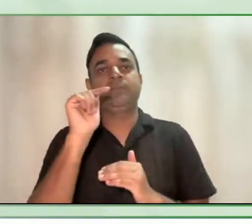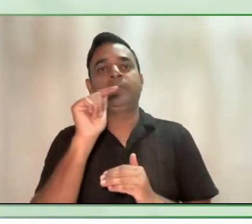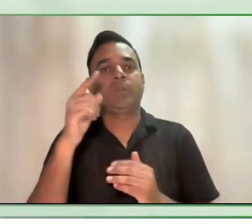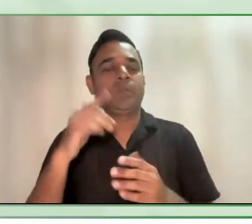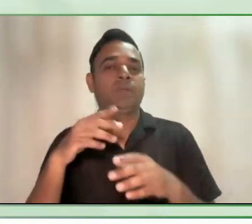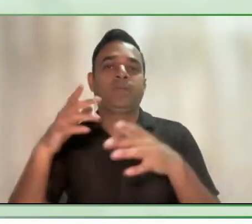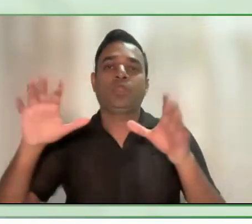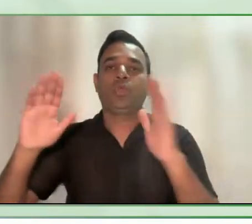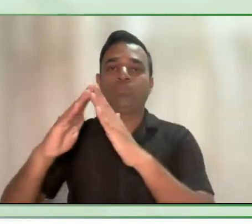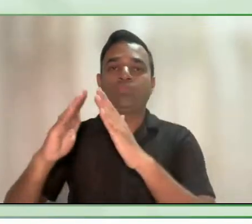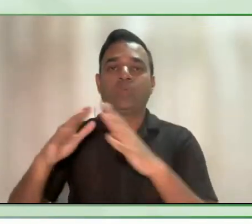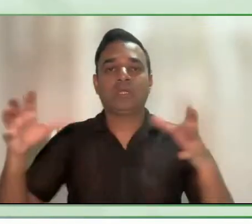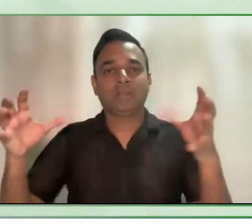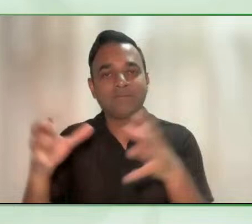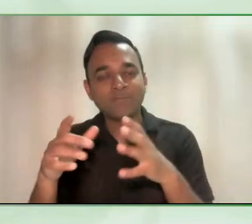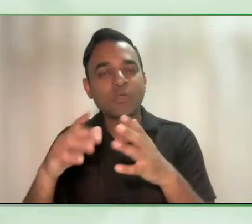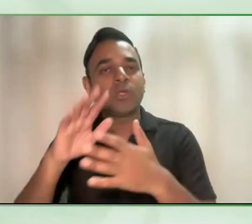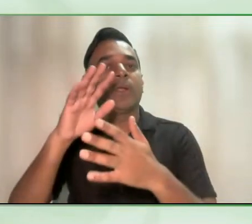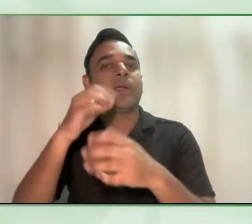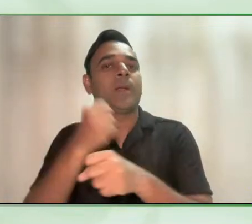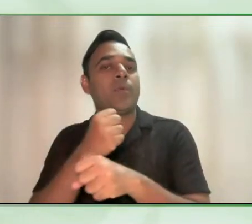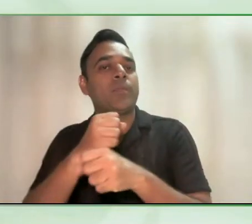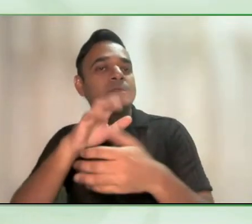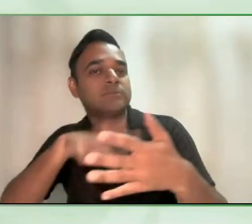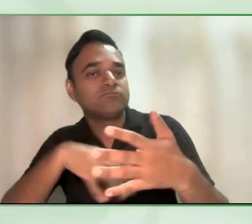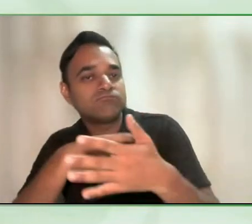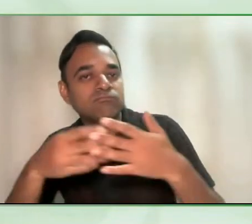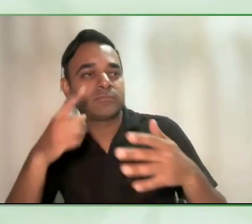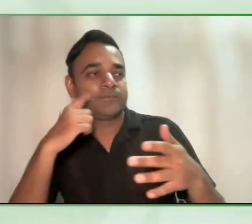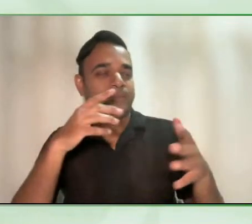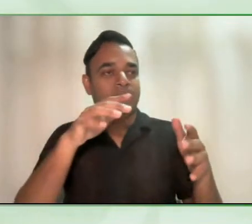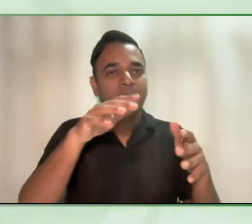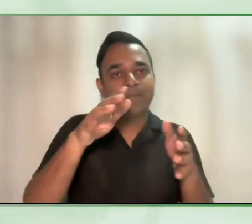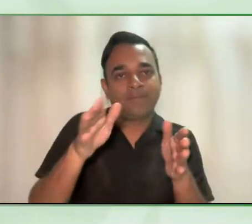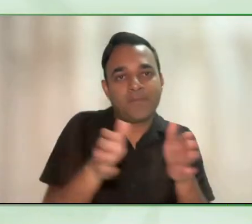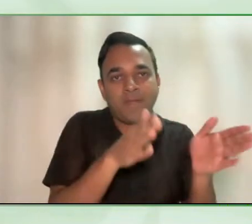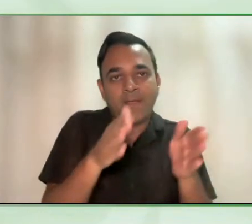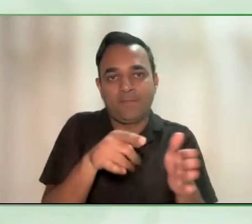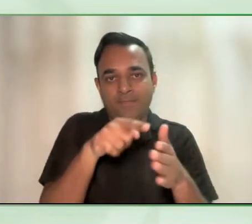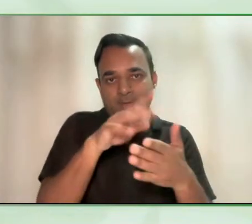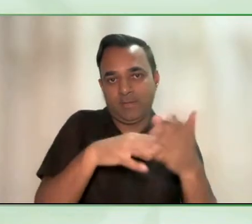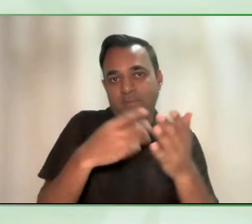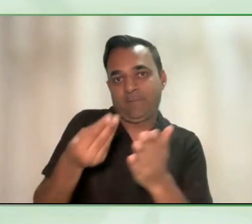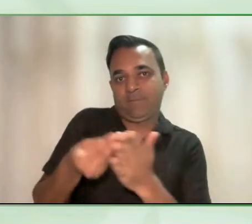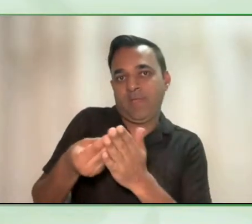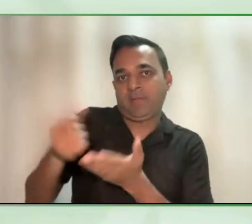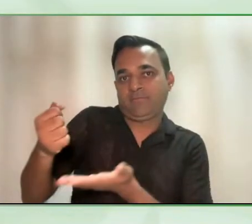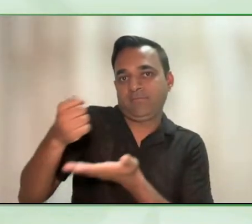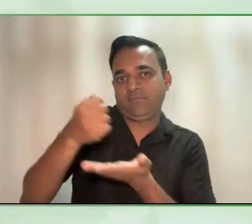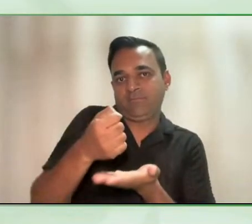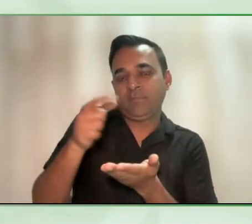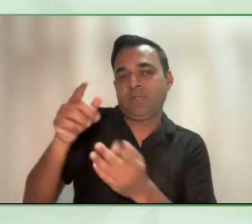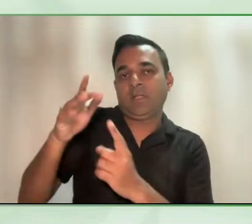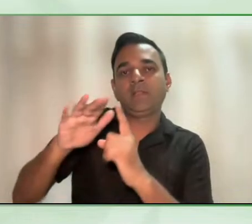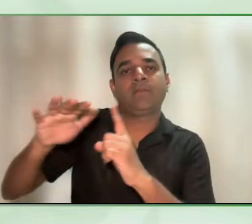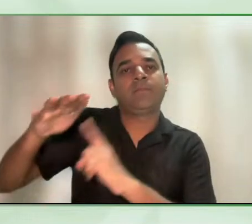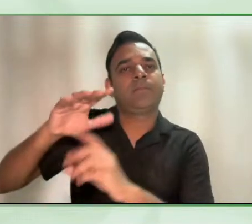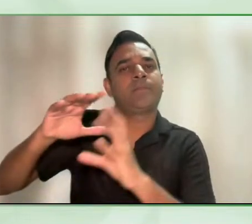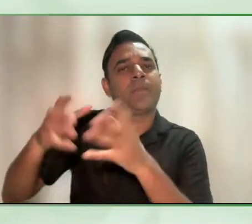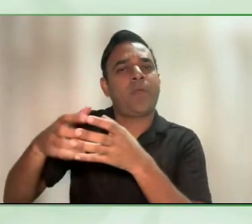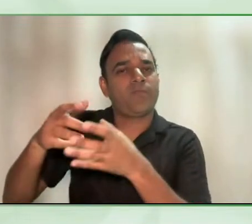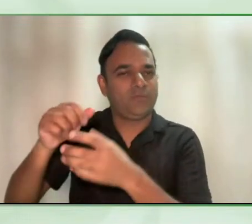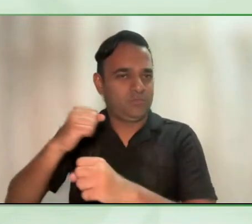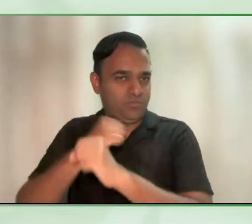Yeah. ahead. So we've been working with a range of artists now in different fields, for example, film,